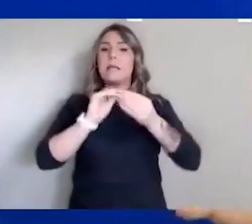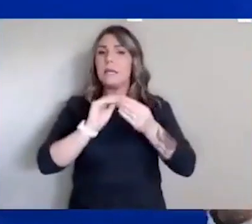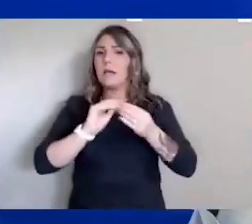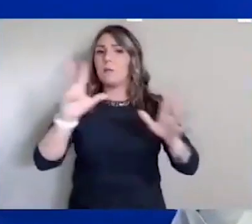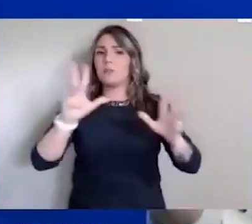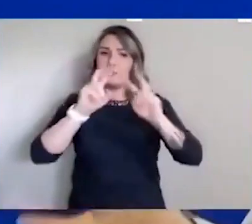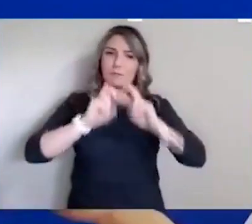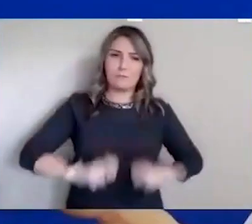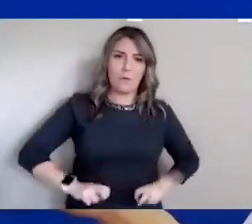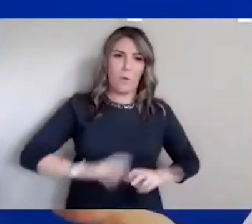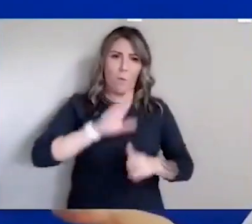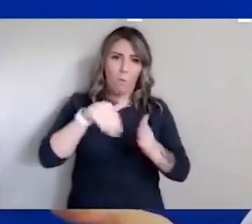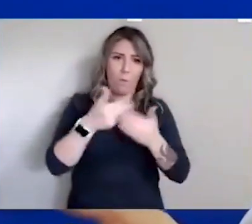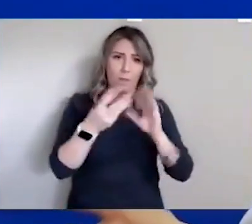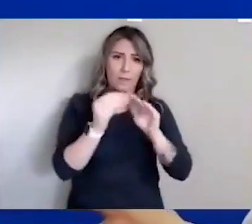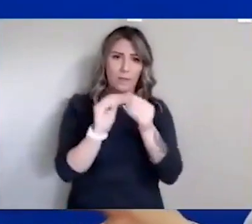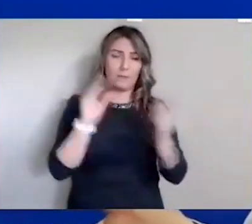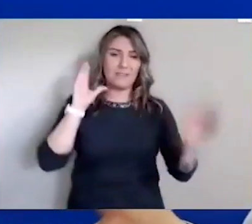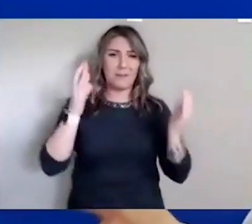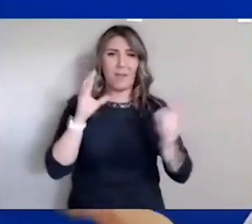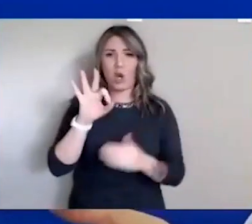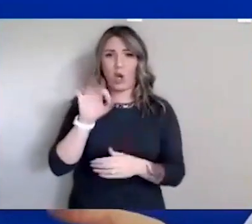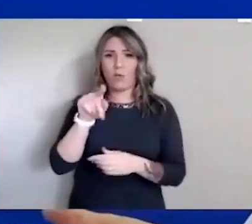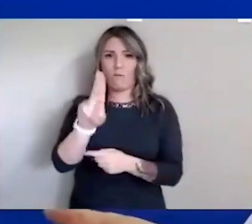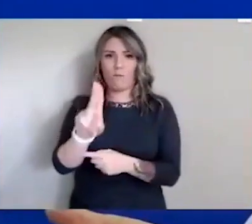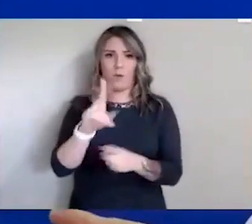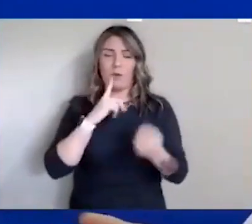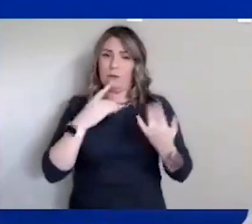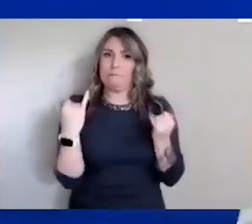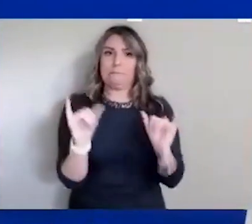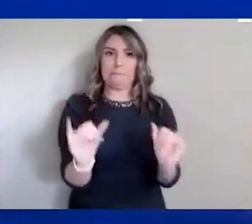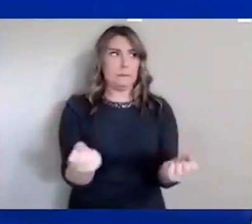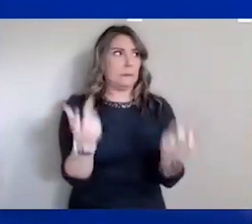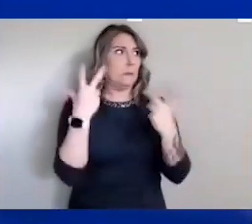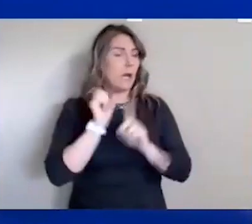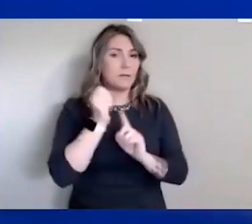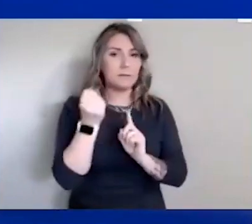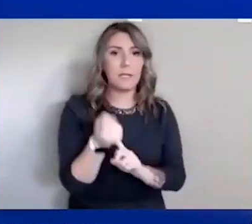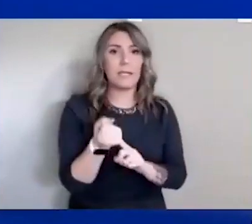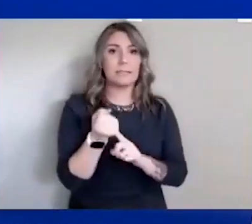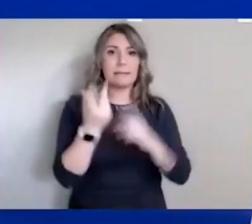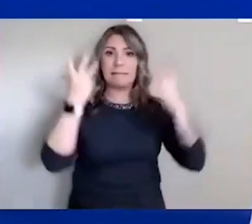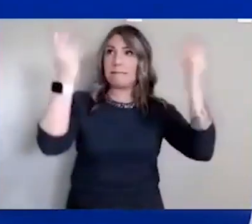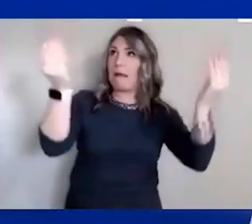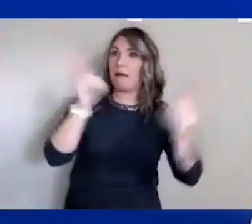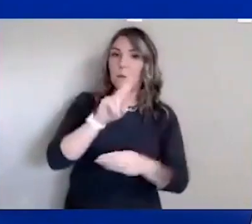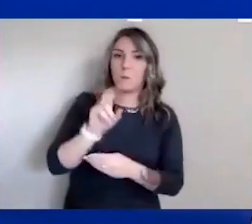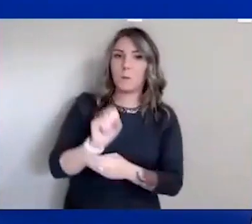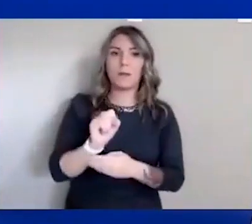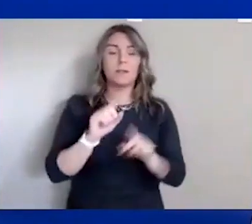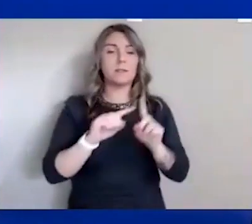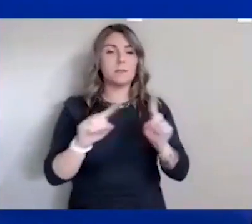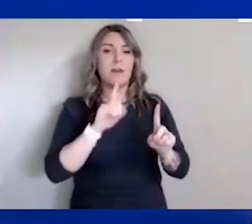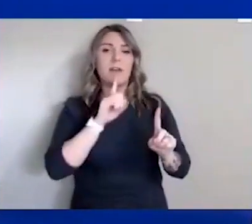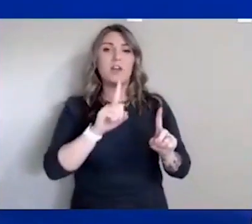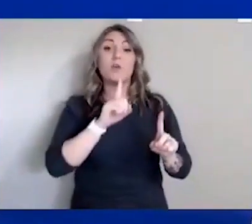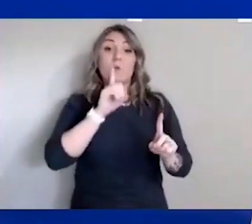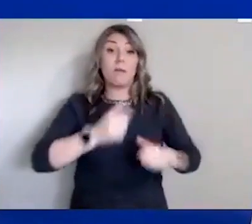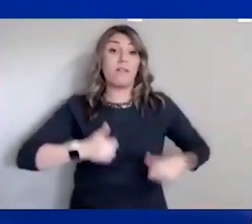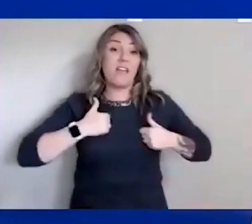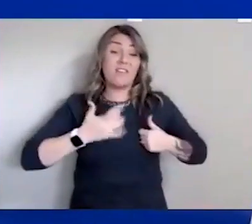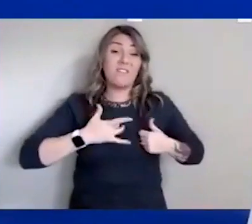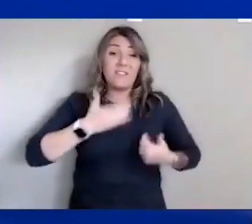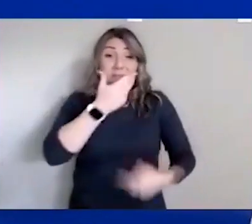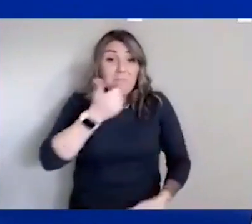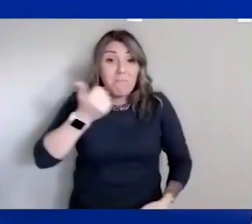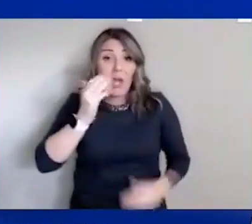number and compare that to the flu, you'd say, we still got a lot of cases out there. The reality is it just feels much better than what it was. It feels better.